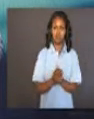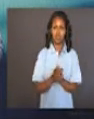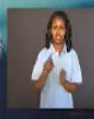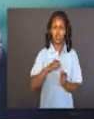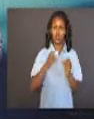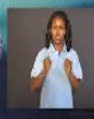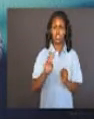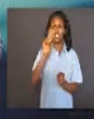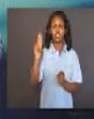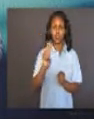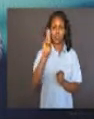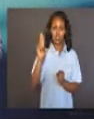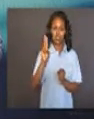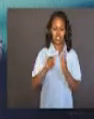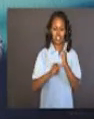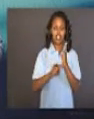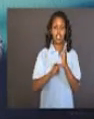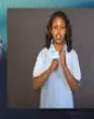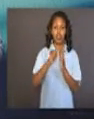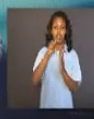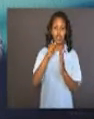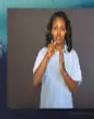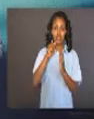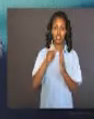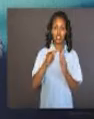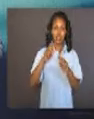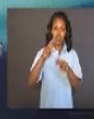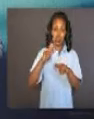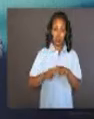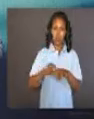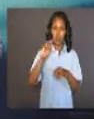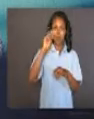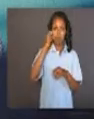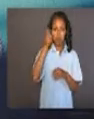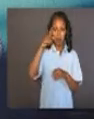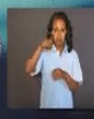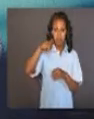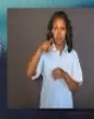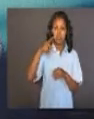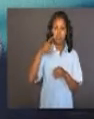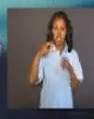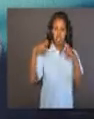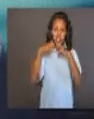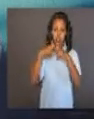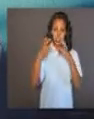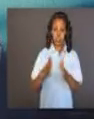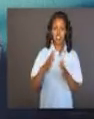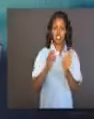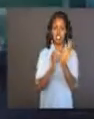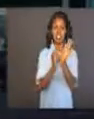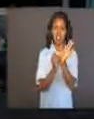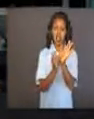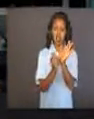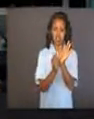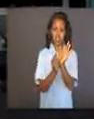We can use the technology to draw maps of electronic signals.